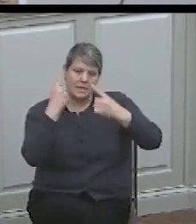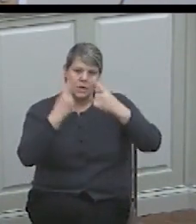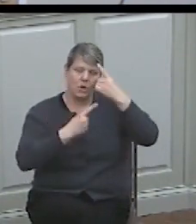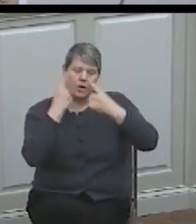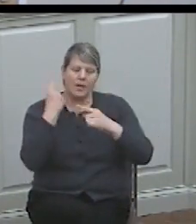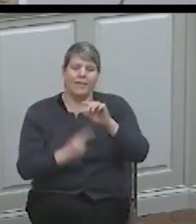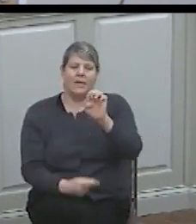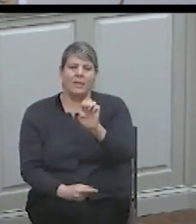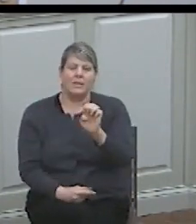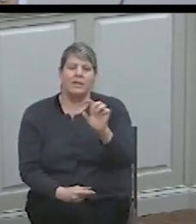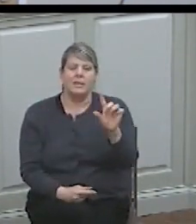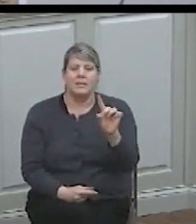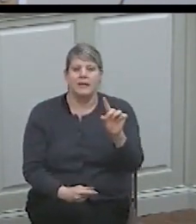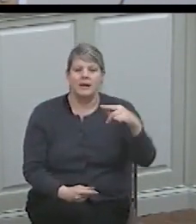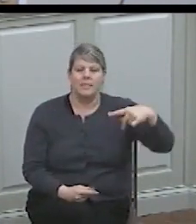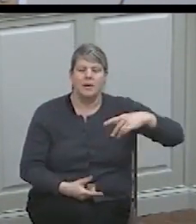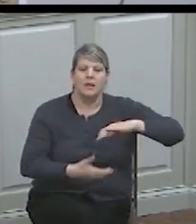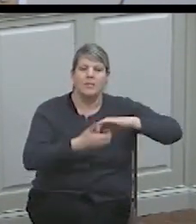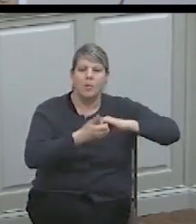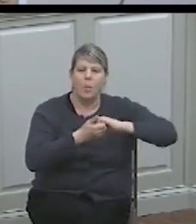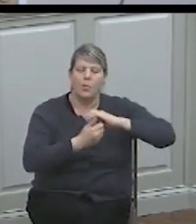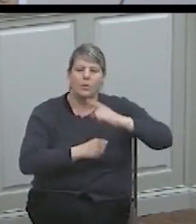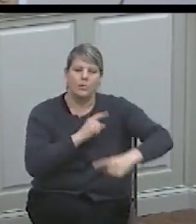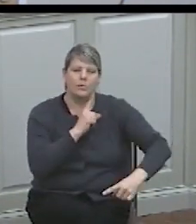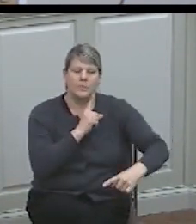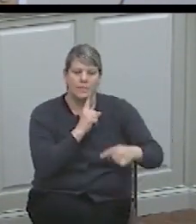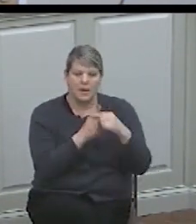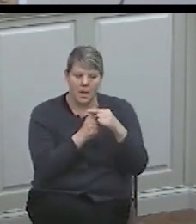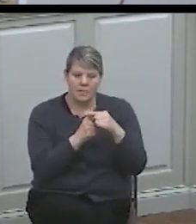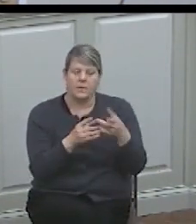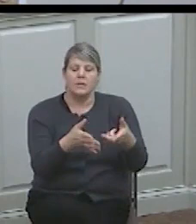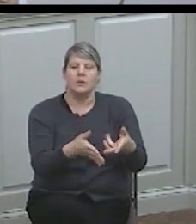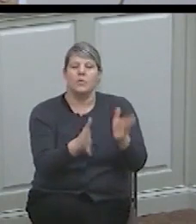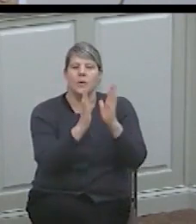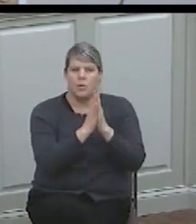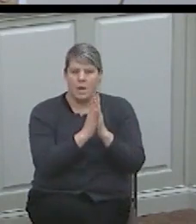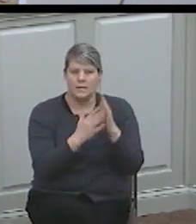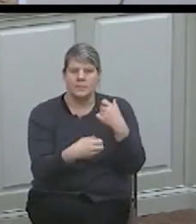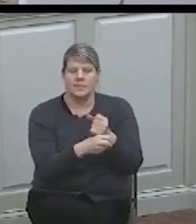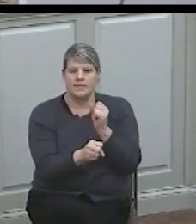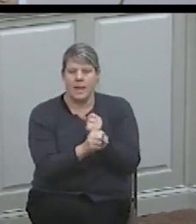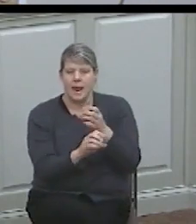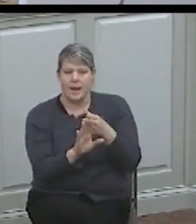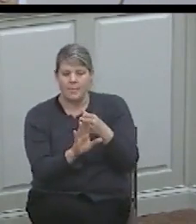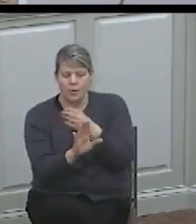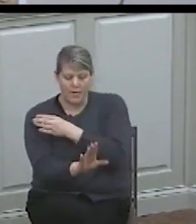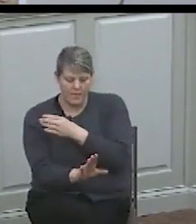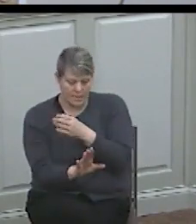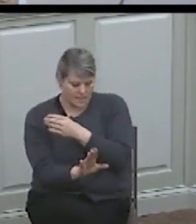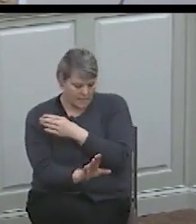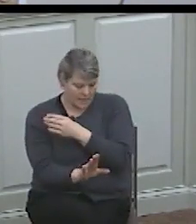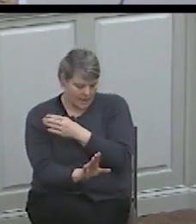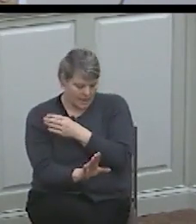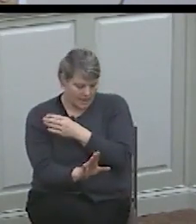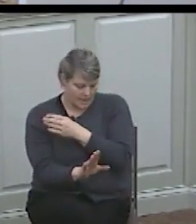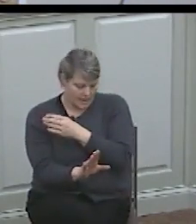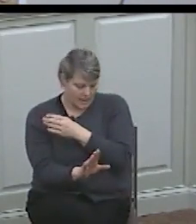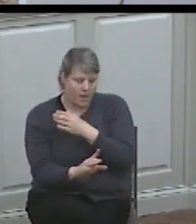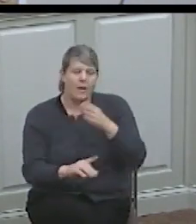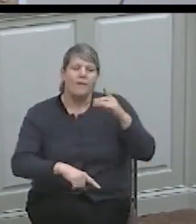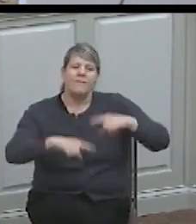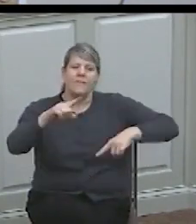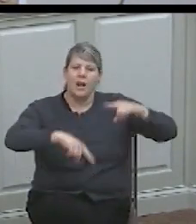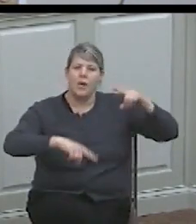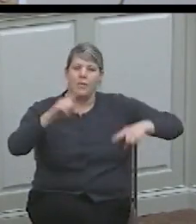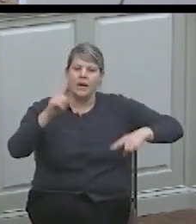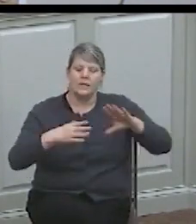Development Partnership, as well as the request made previously by the city, county